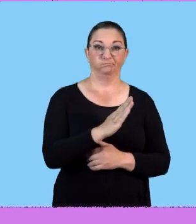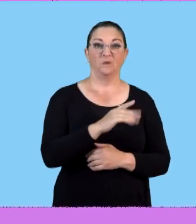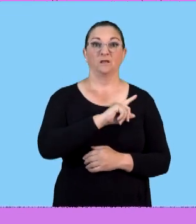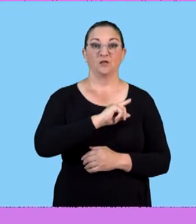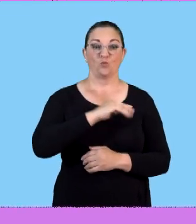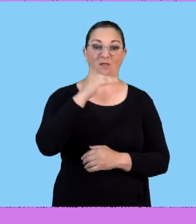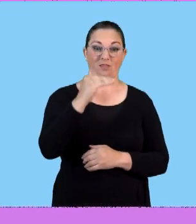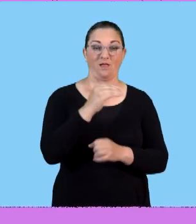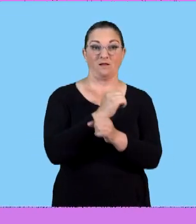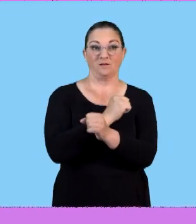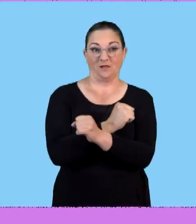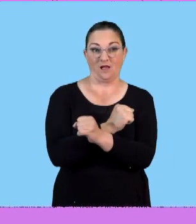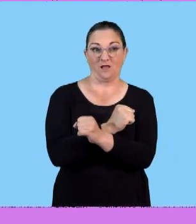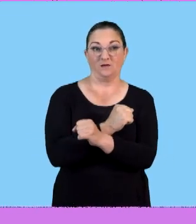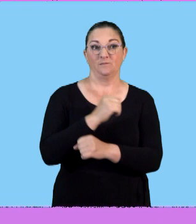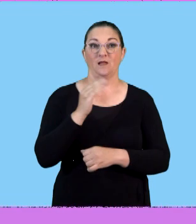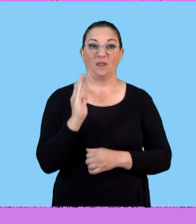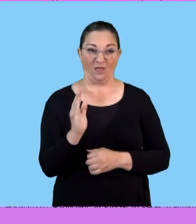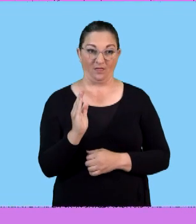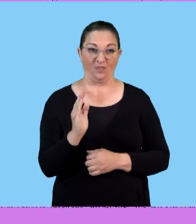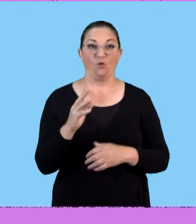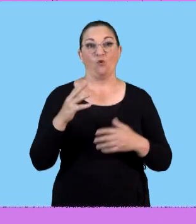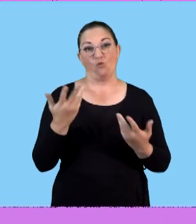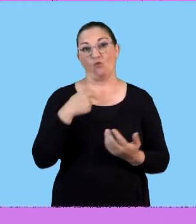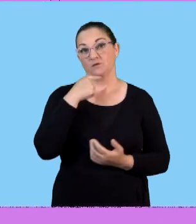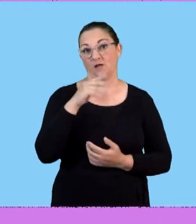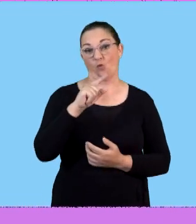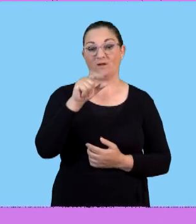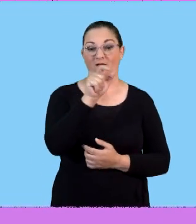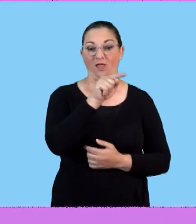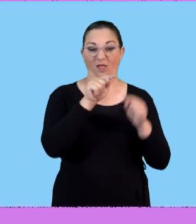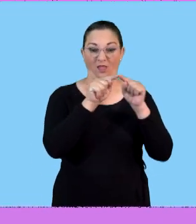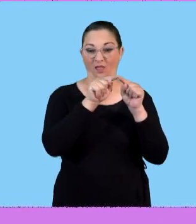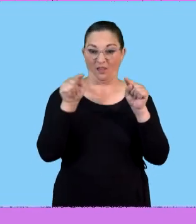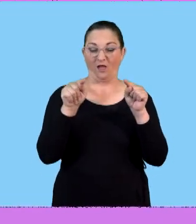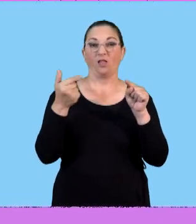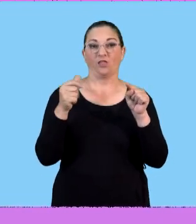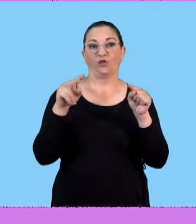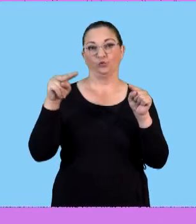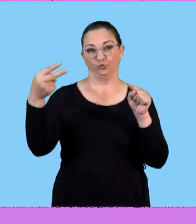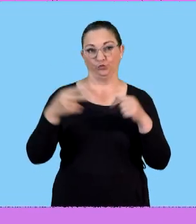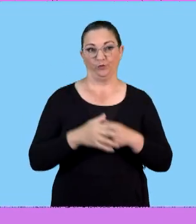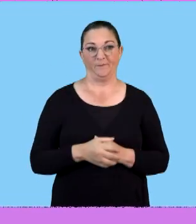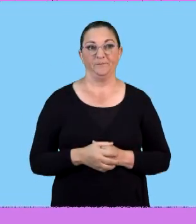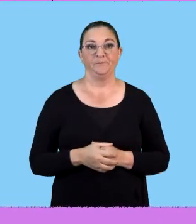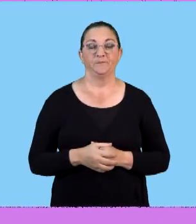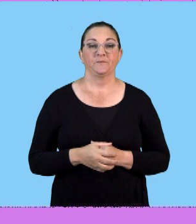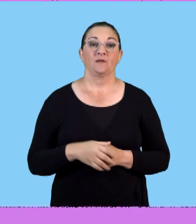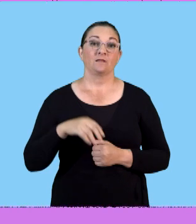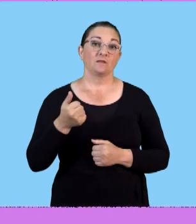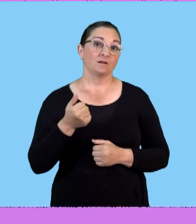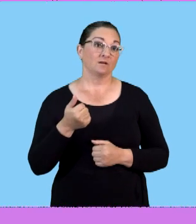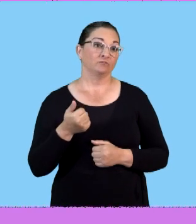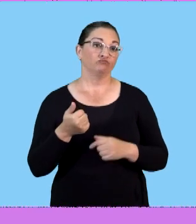length multiplied length, right? Or we can say it's your length squared. Okay, so we can see there, side squared or